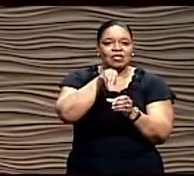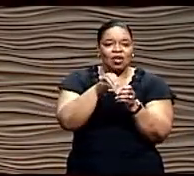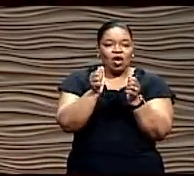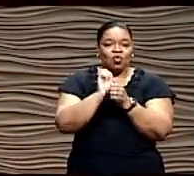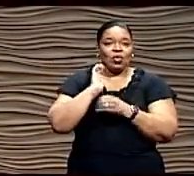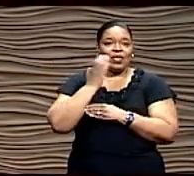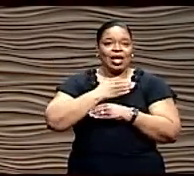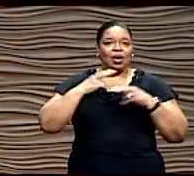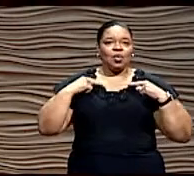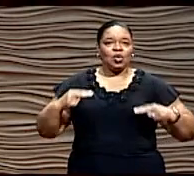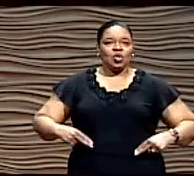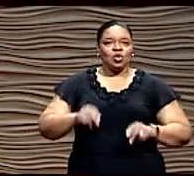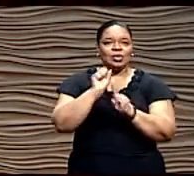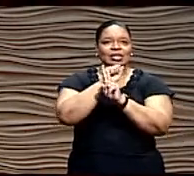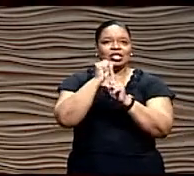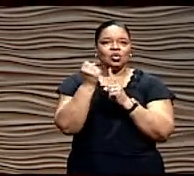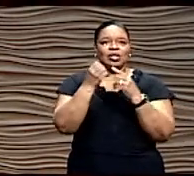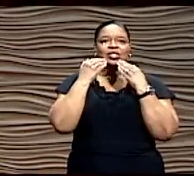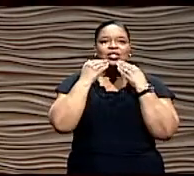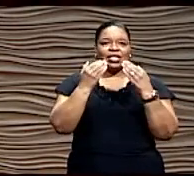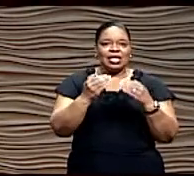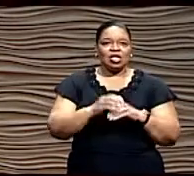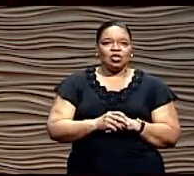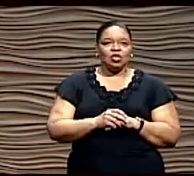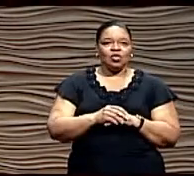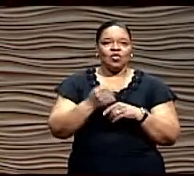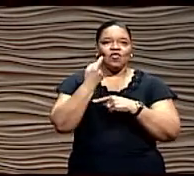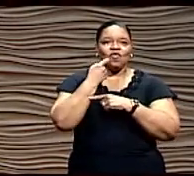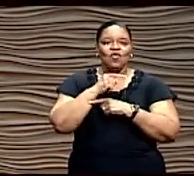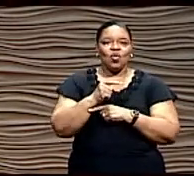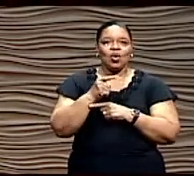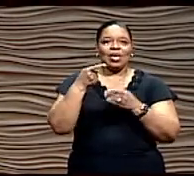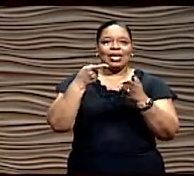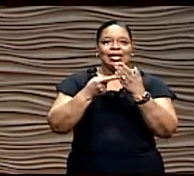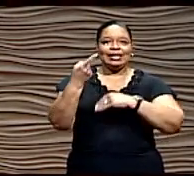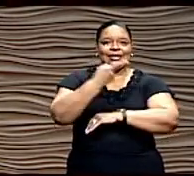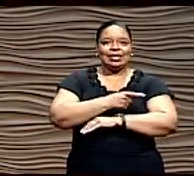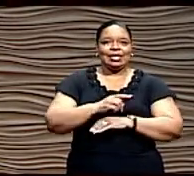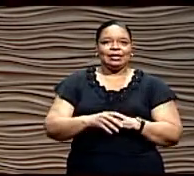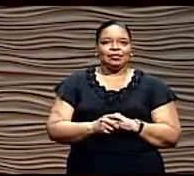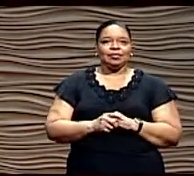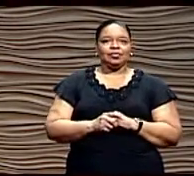human situation. So thank you for today.